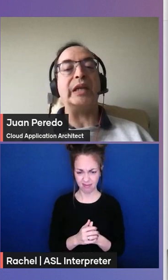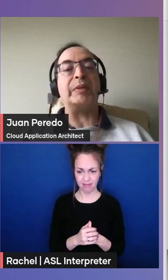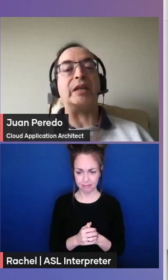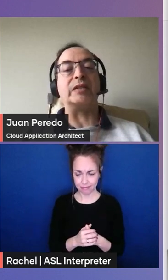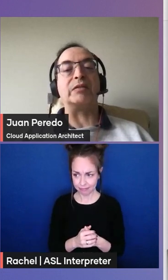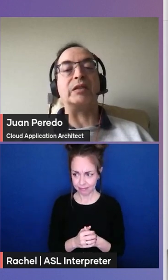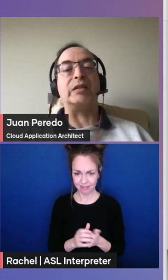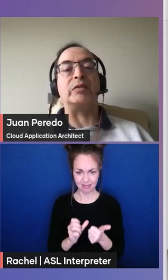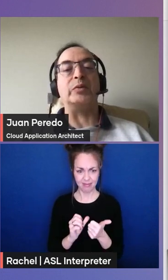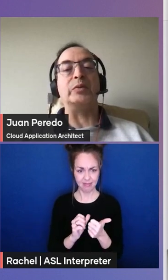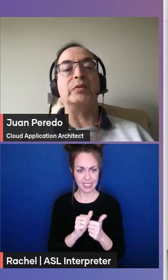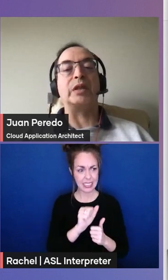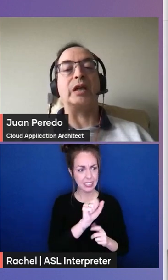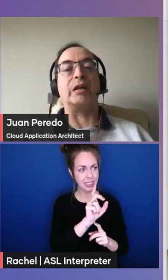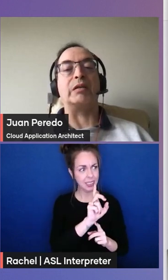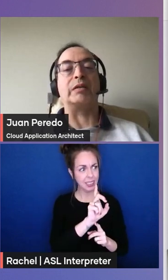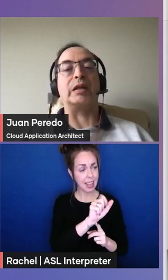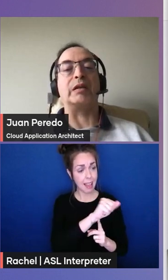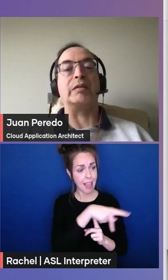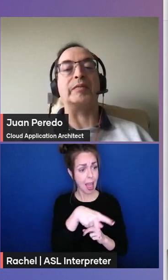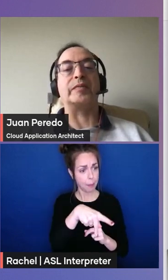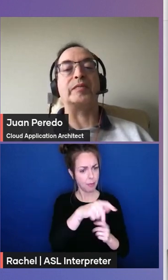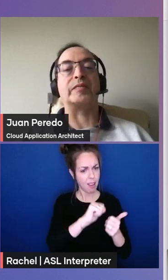deploy the applications into